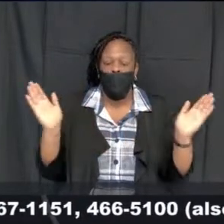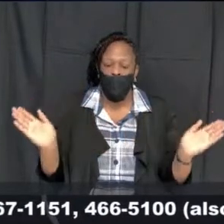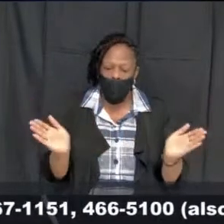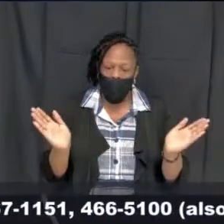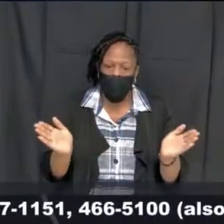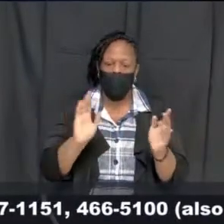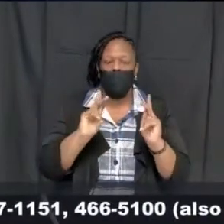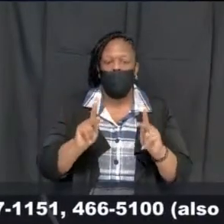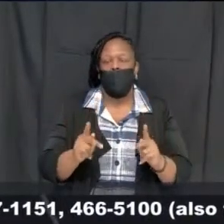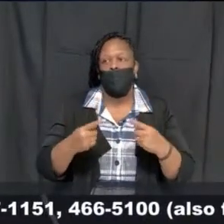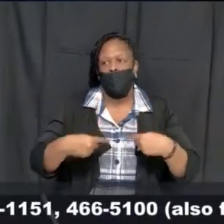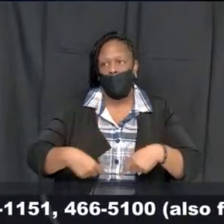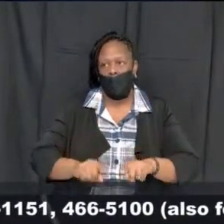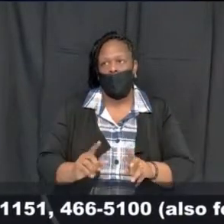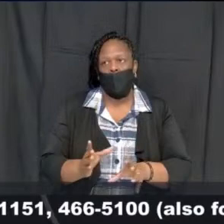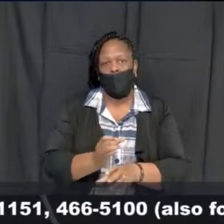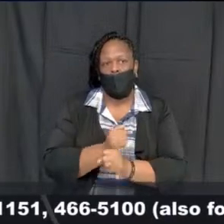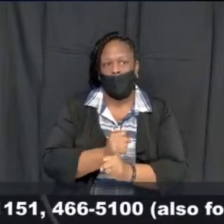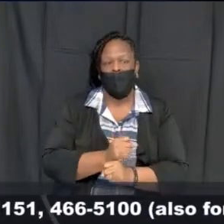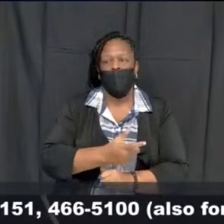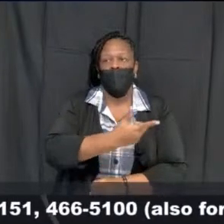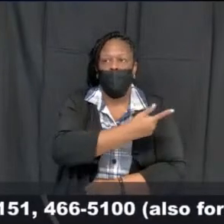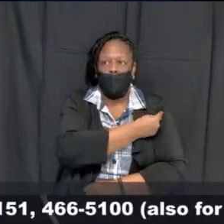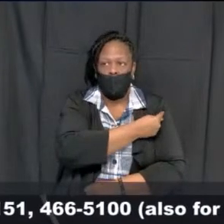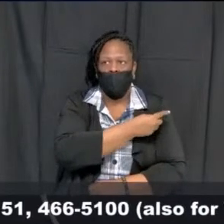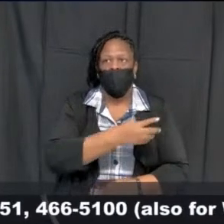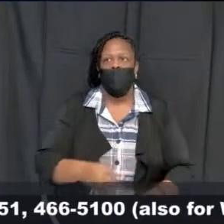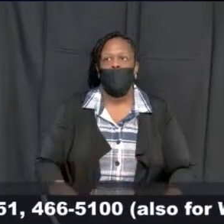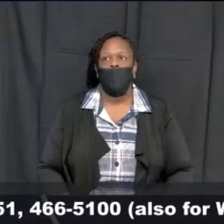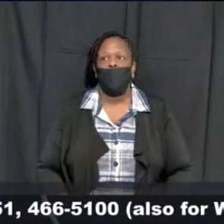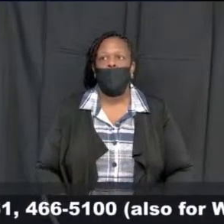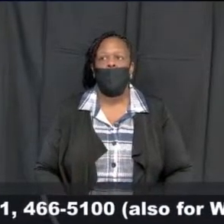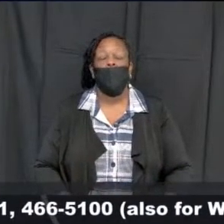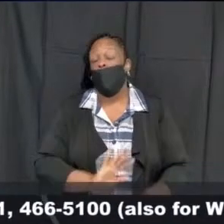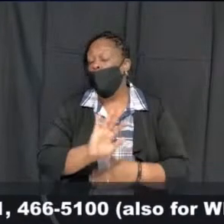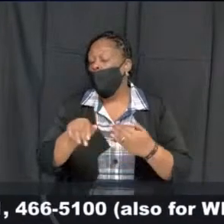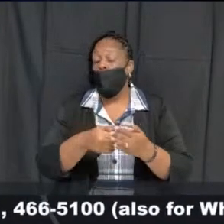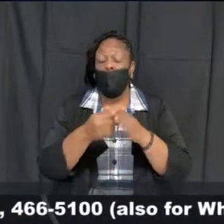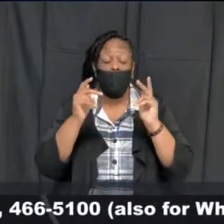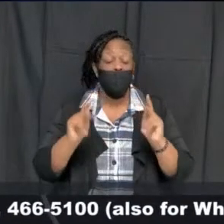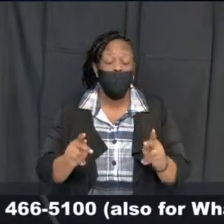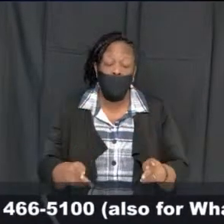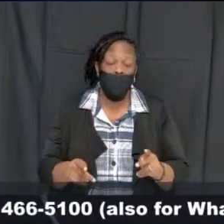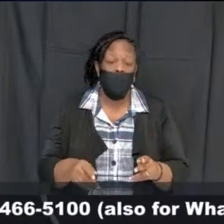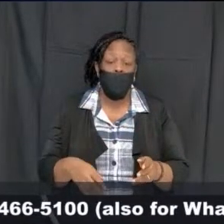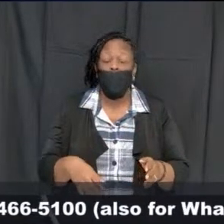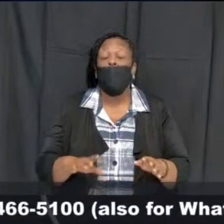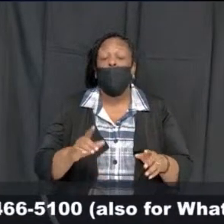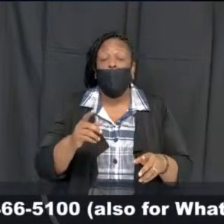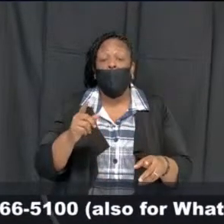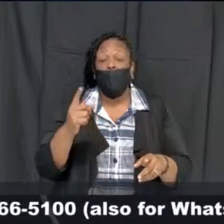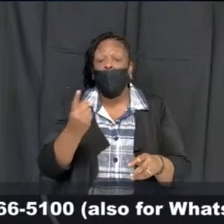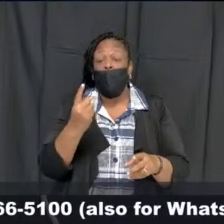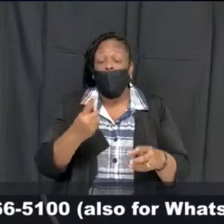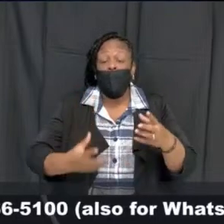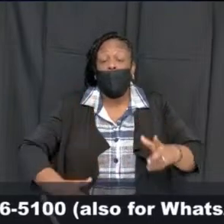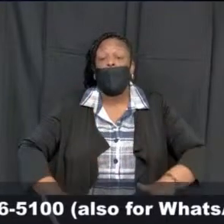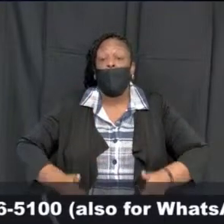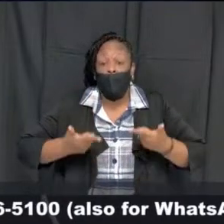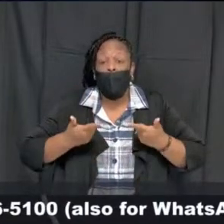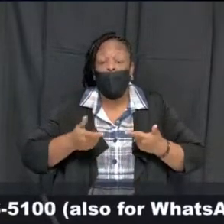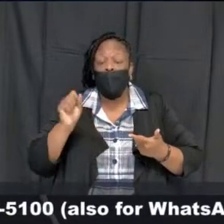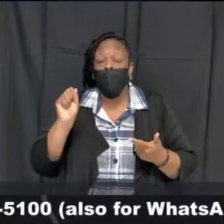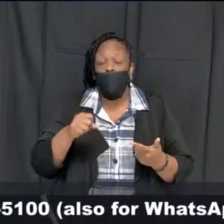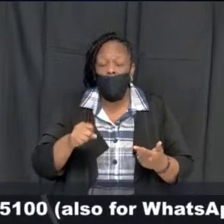and small businesses and just in general, anyone who's functioning and operating in any sort of business on St. Kitts and Nevis, that